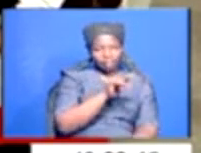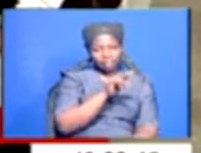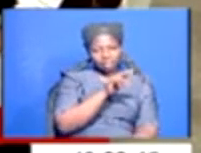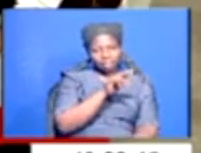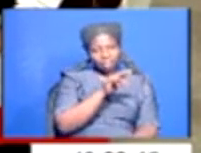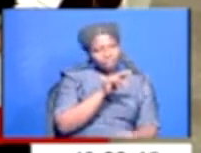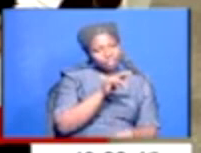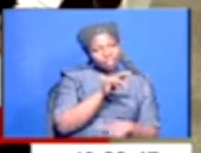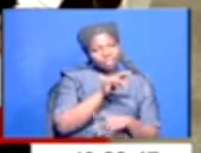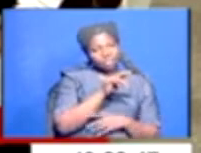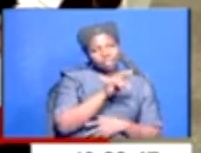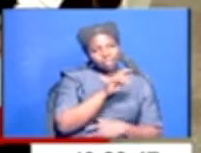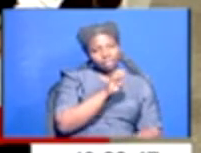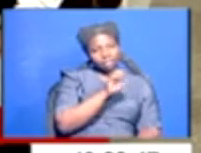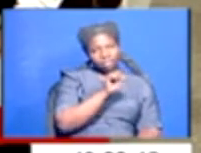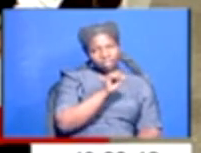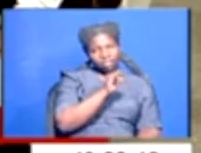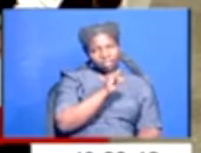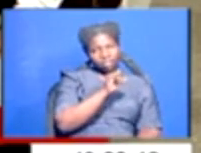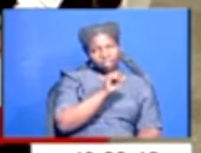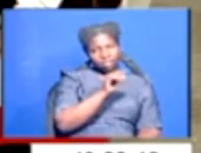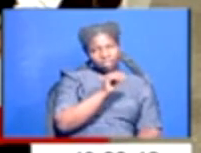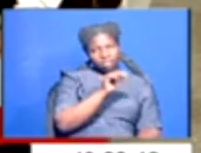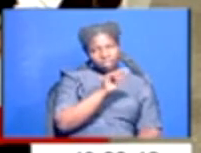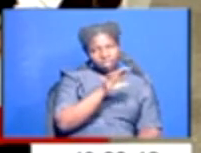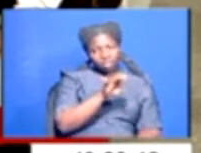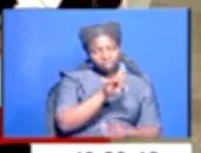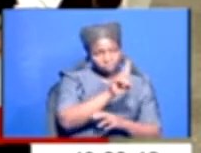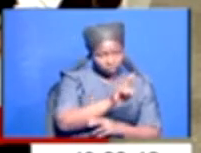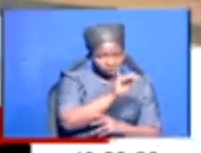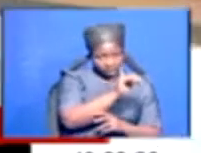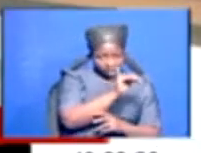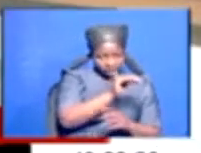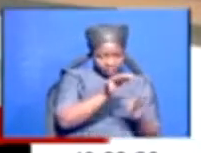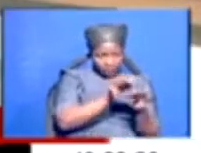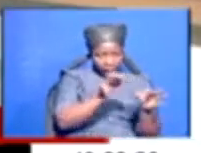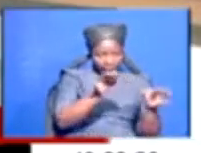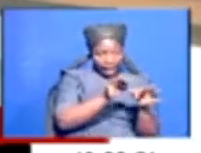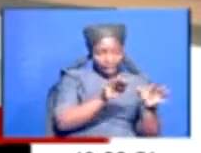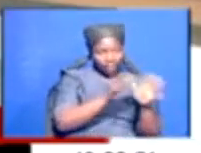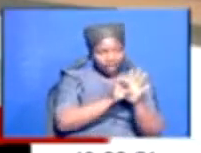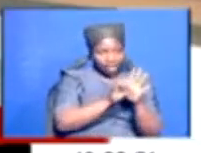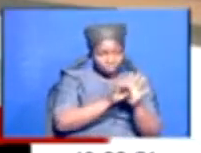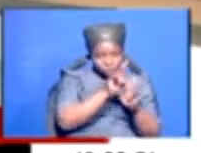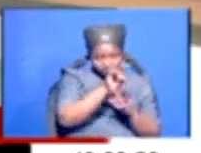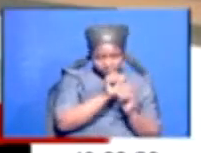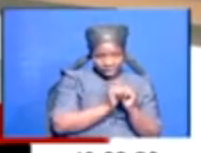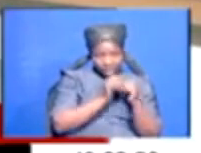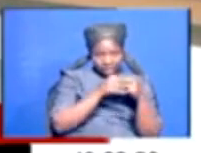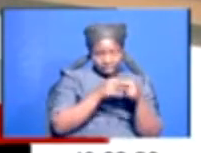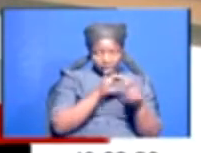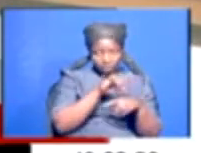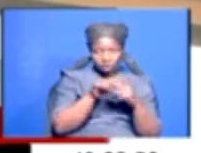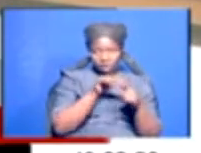band, let me think of 2019, when you had just over about